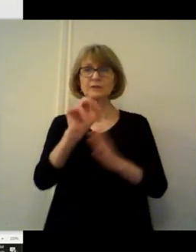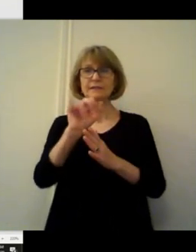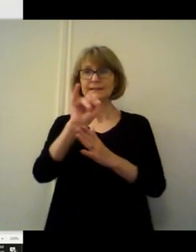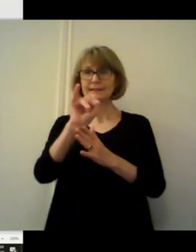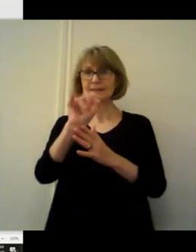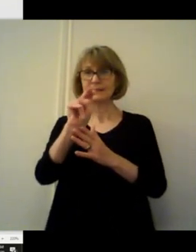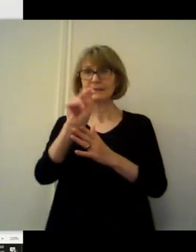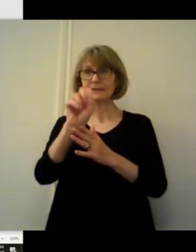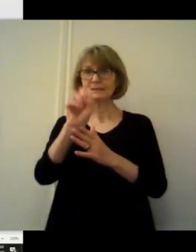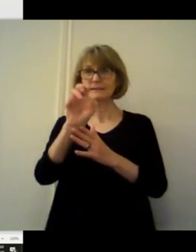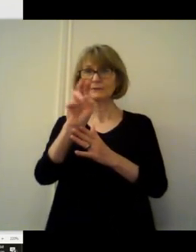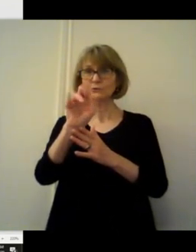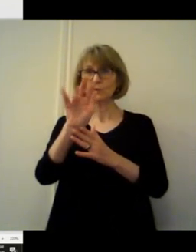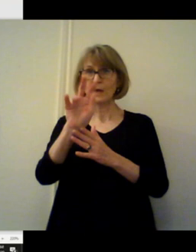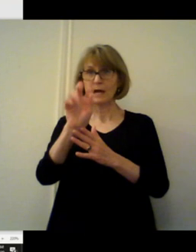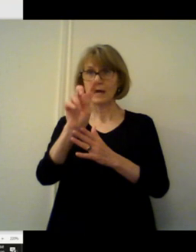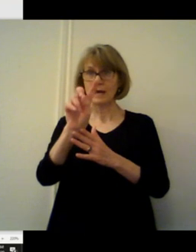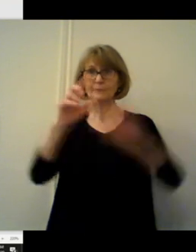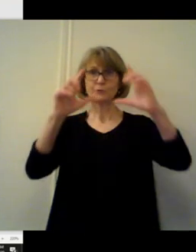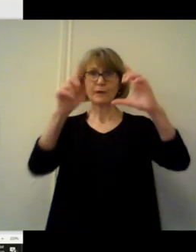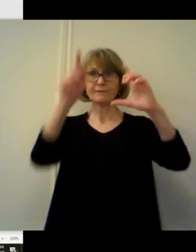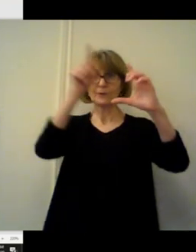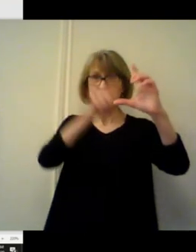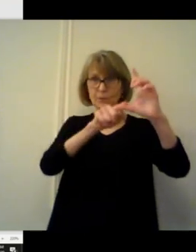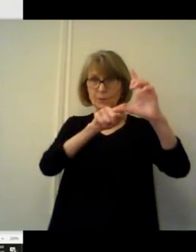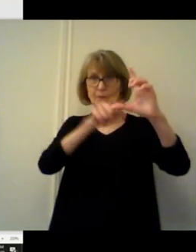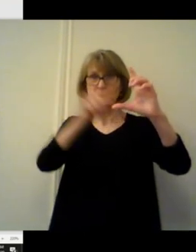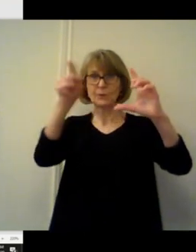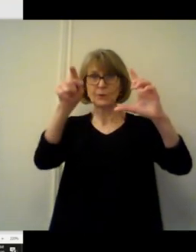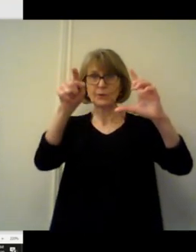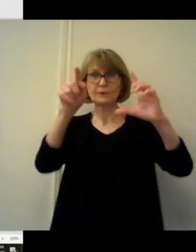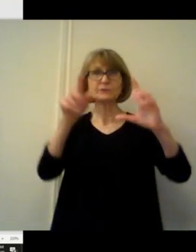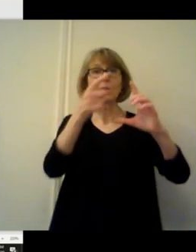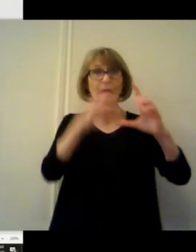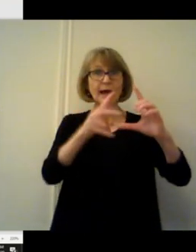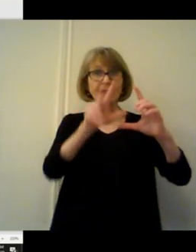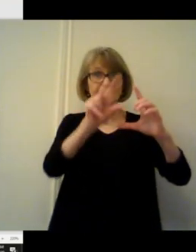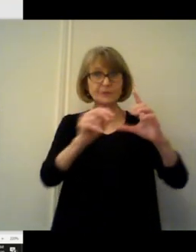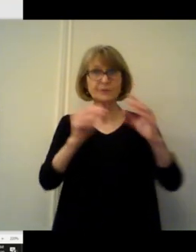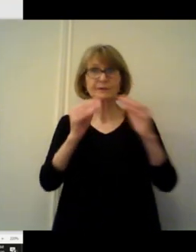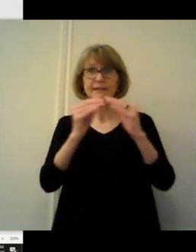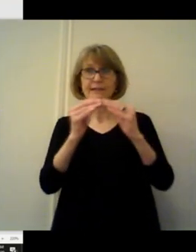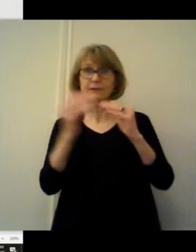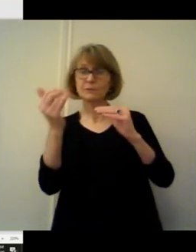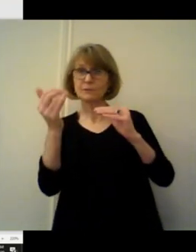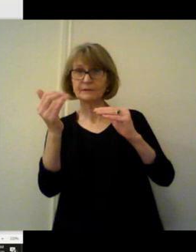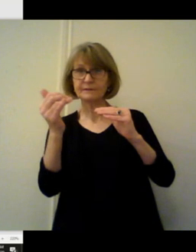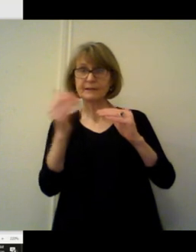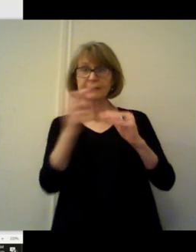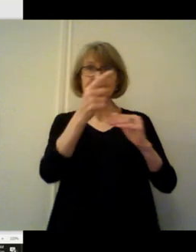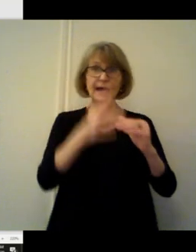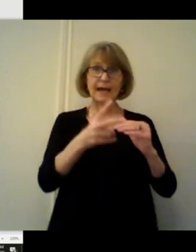angles. So notice how x is inscribed. So half of 30 is 15. Half of y is